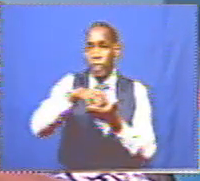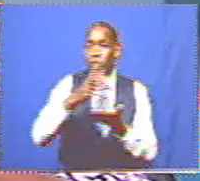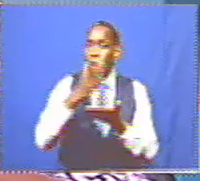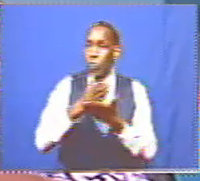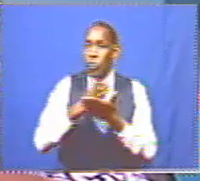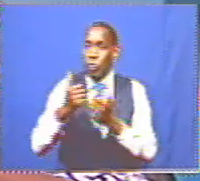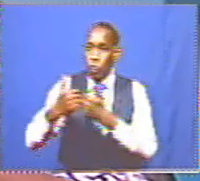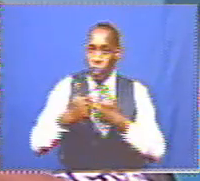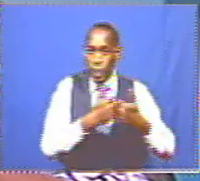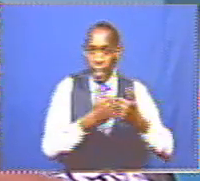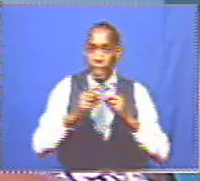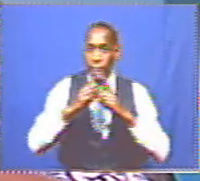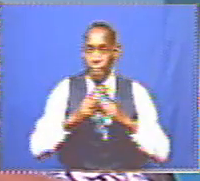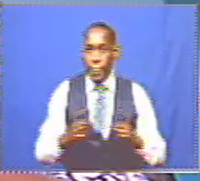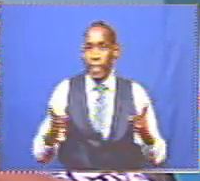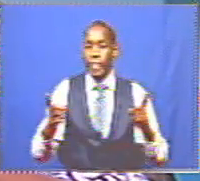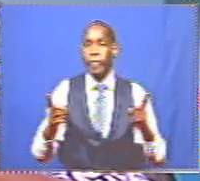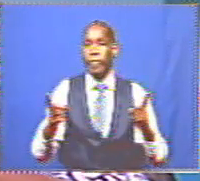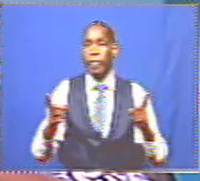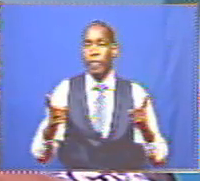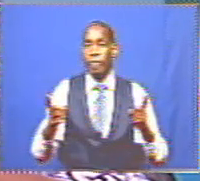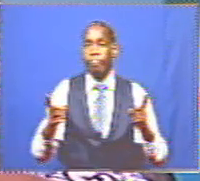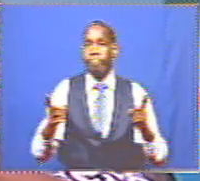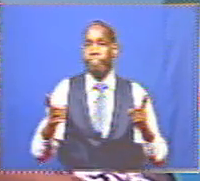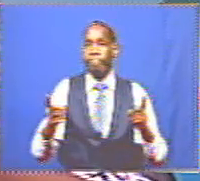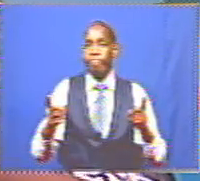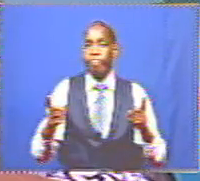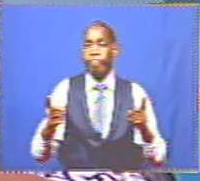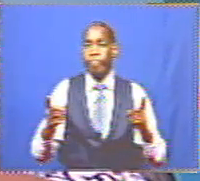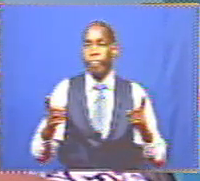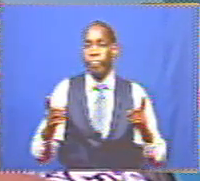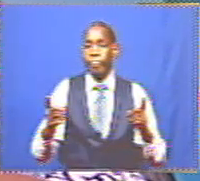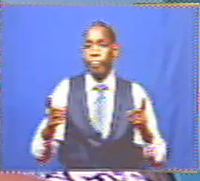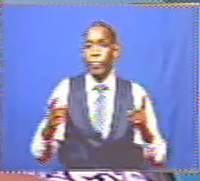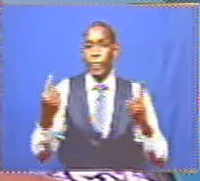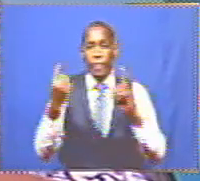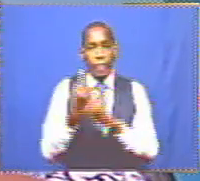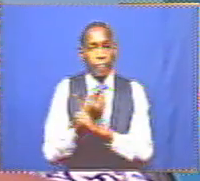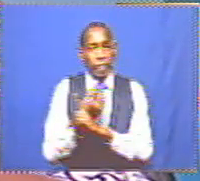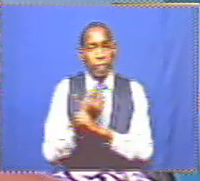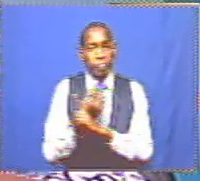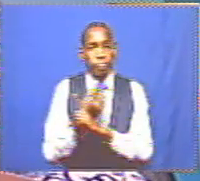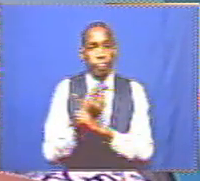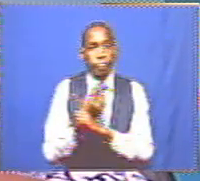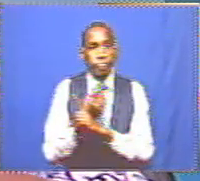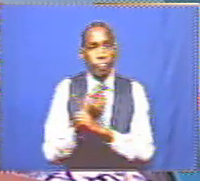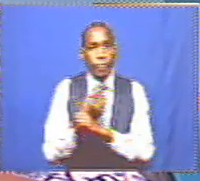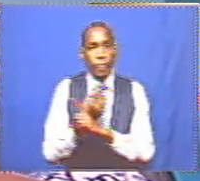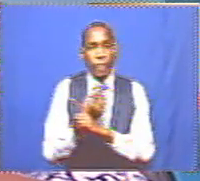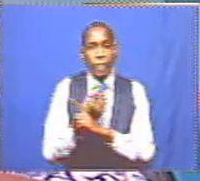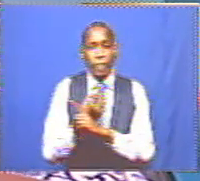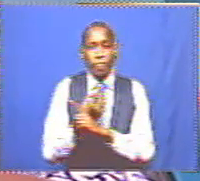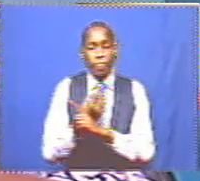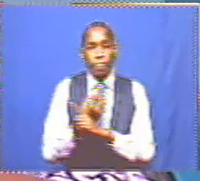challenge, but one that I think in retrospect, one has learned quite a